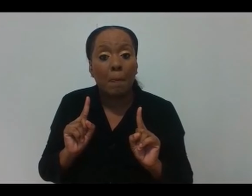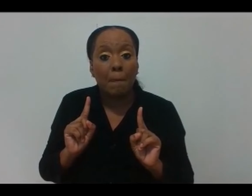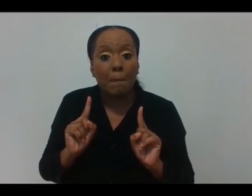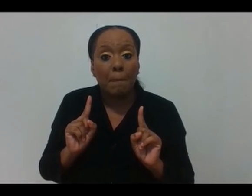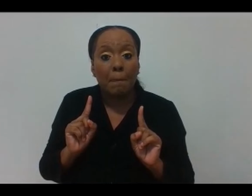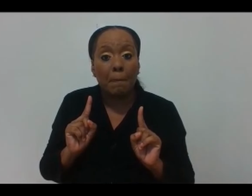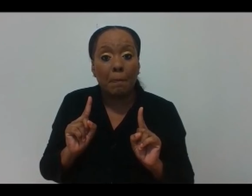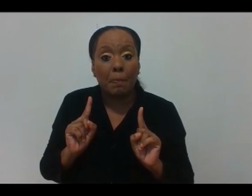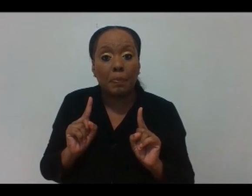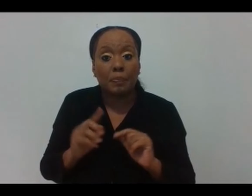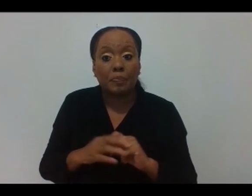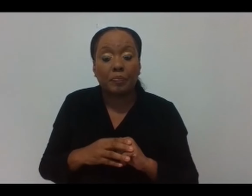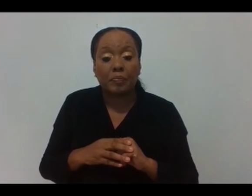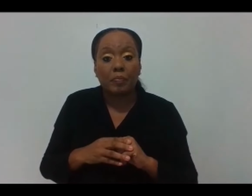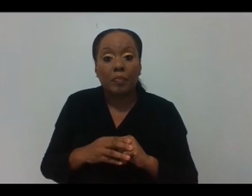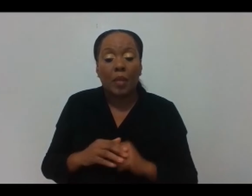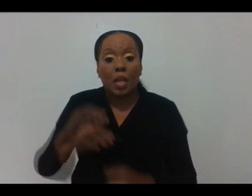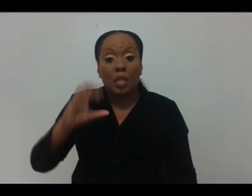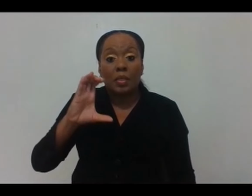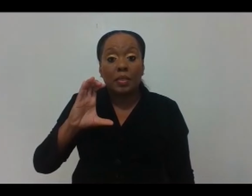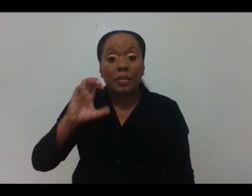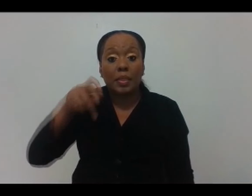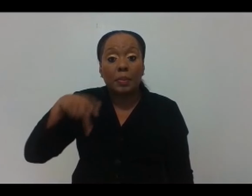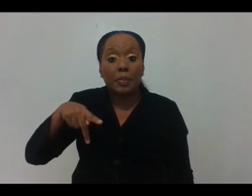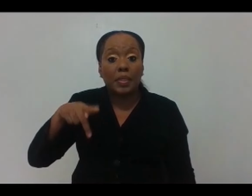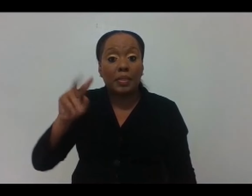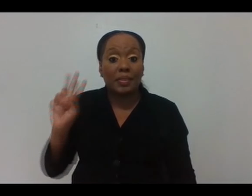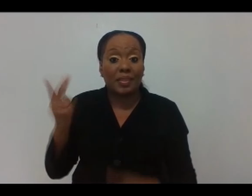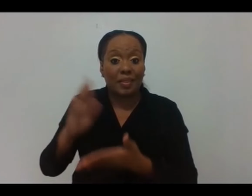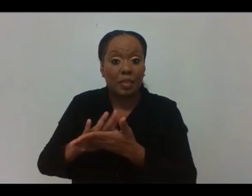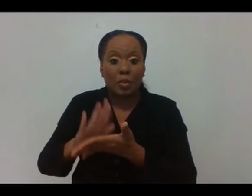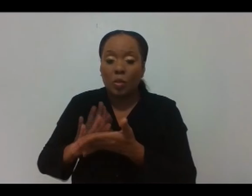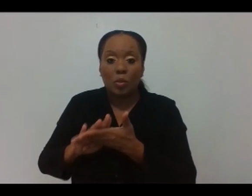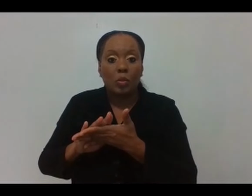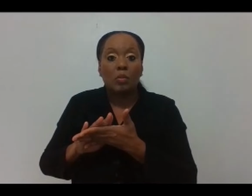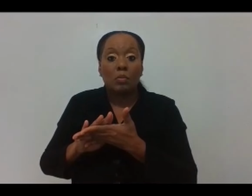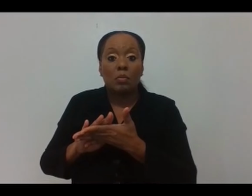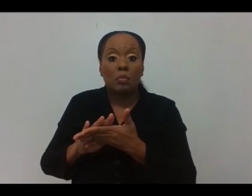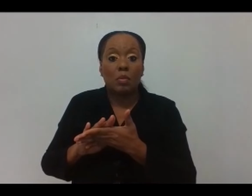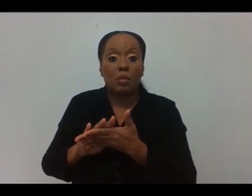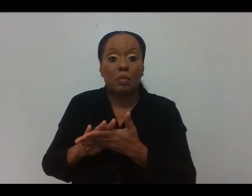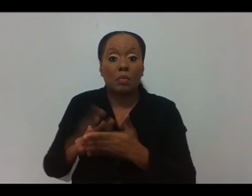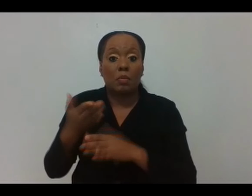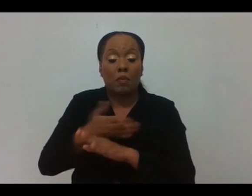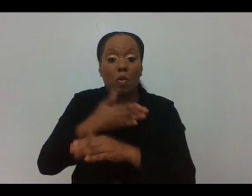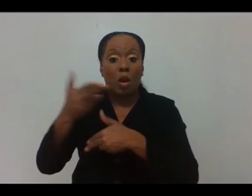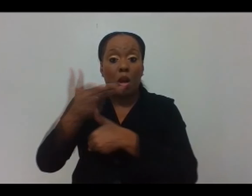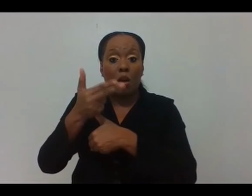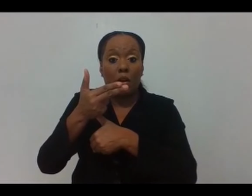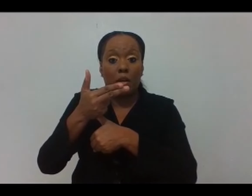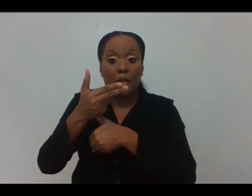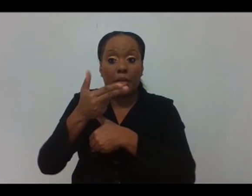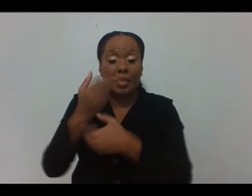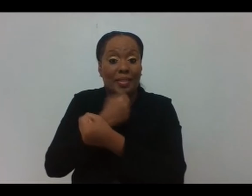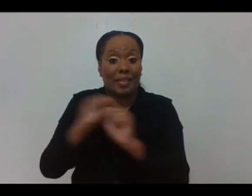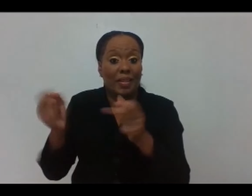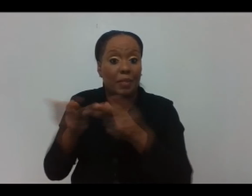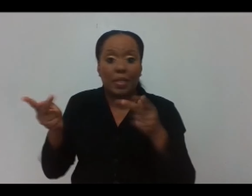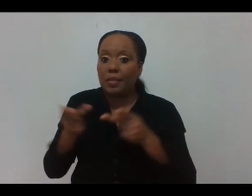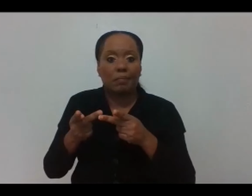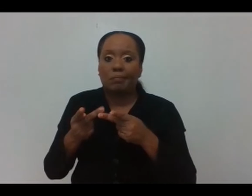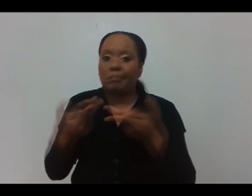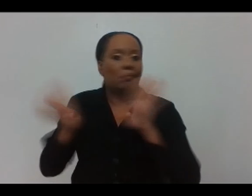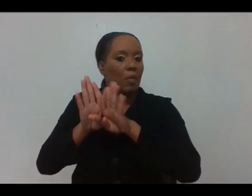The Corajampari School has been stood down as a Category 1 shelter. This is not going to be for the entire hurricane